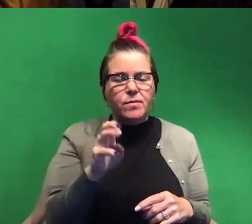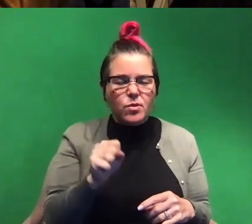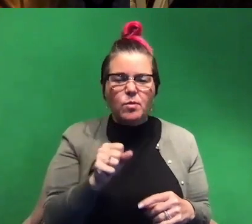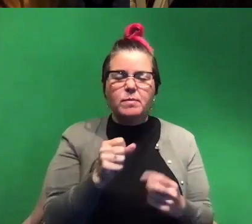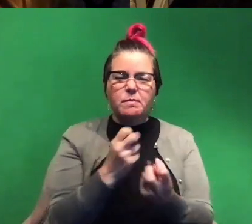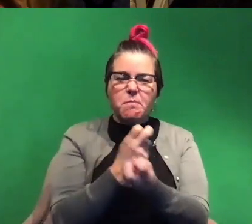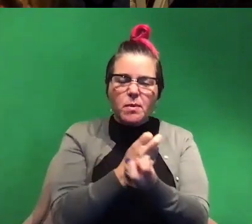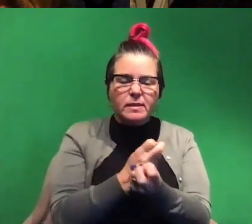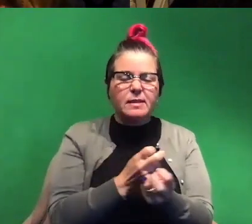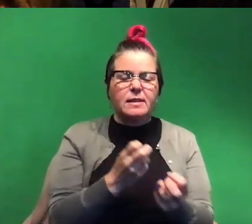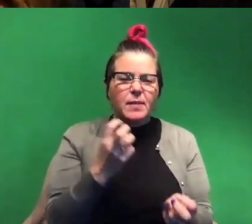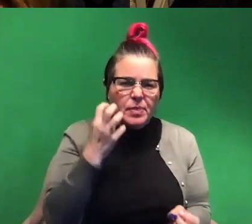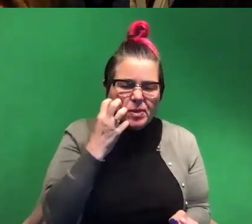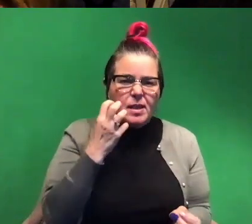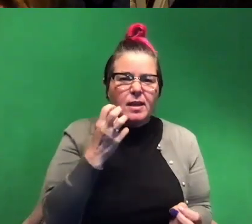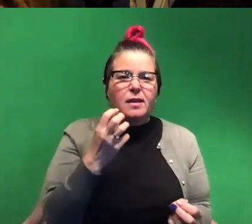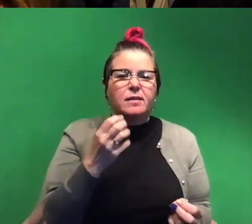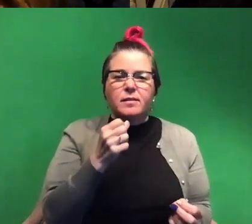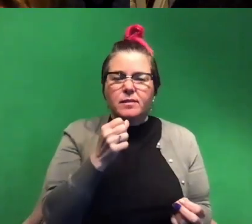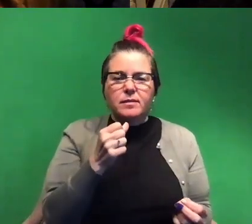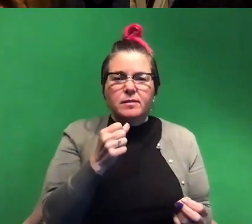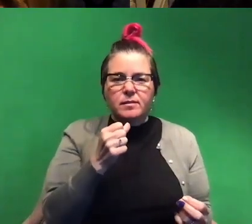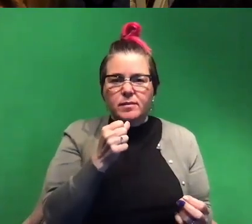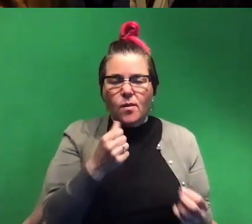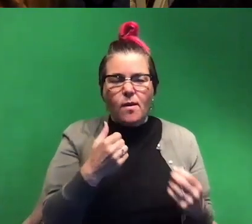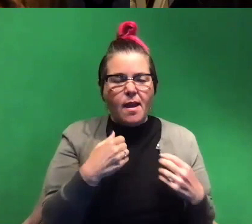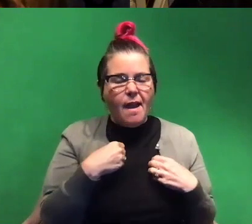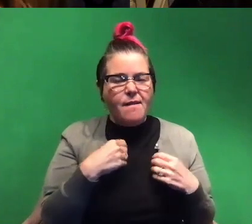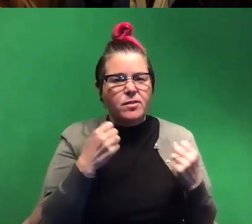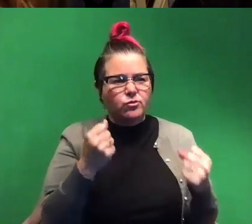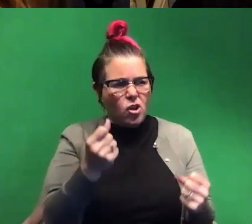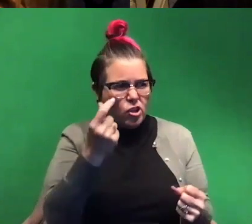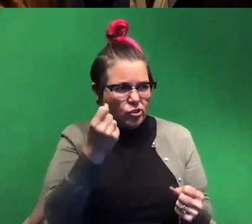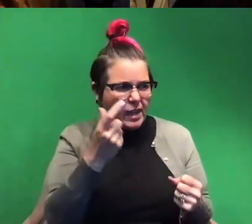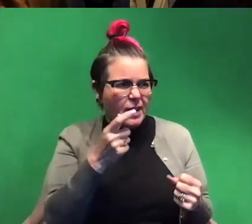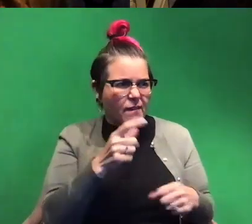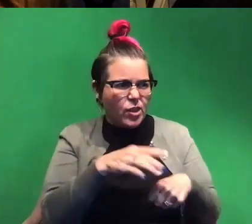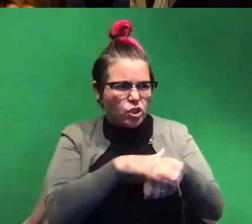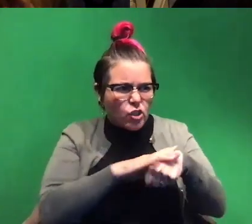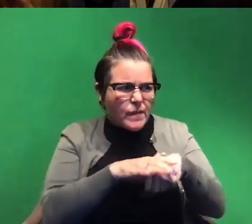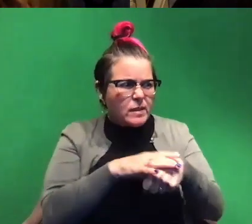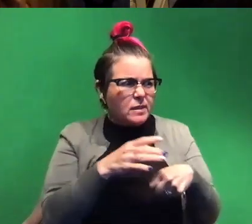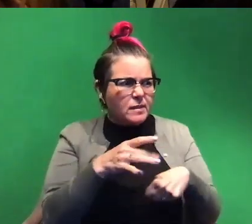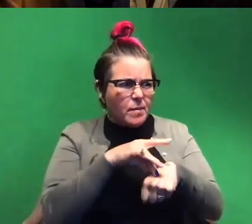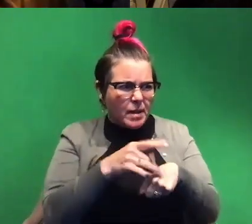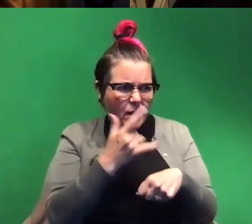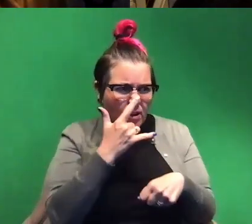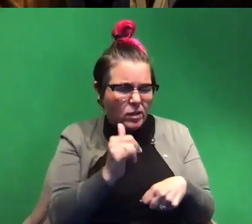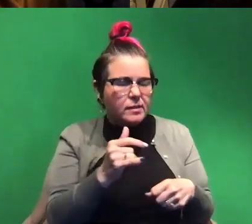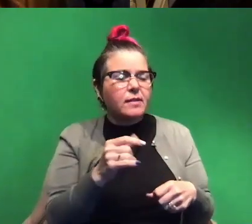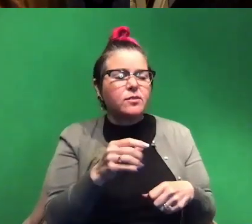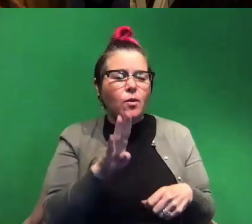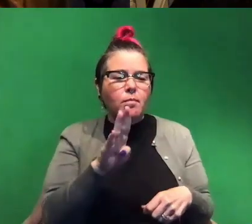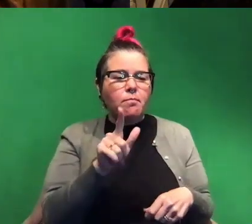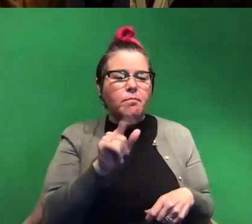don't have the strongest characterization of what the surface is like. So blimps would be the way to go, I